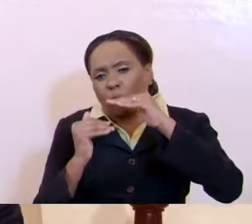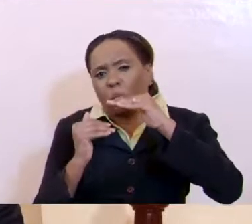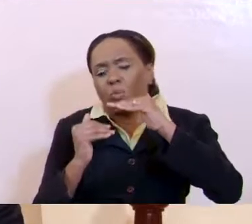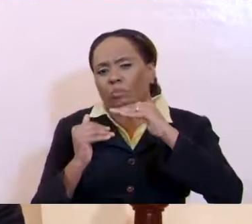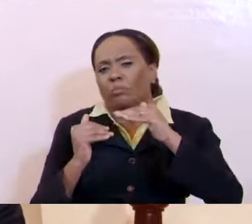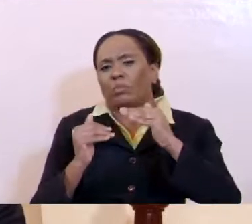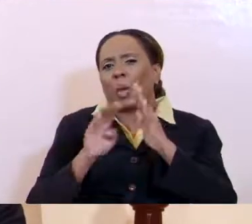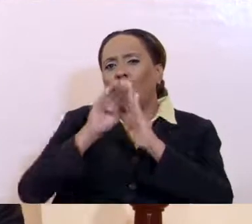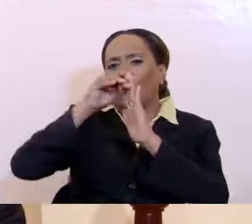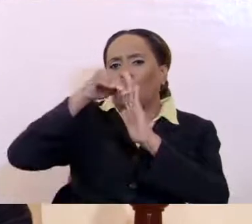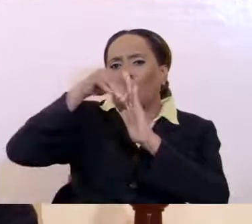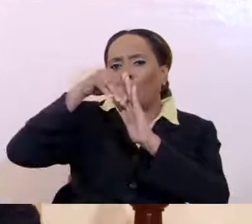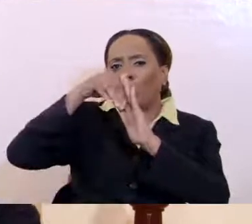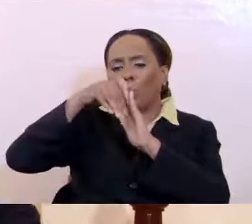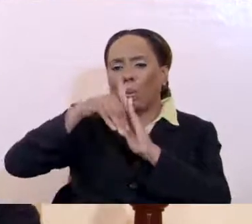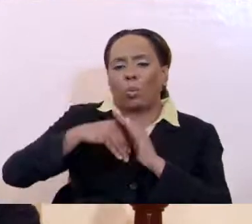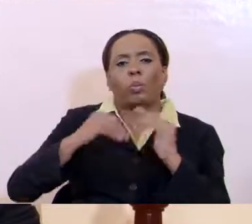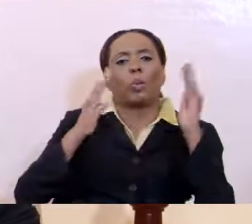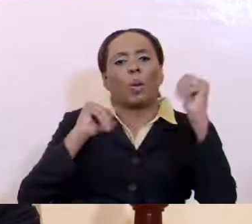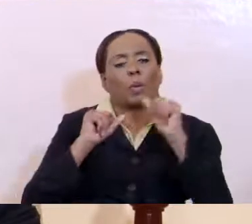want to keep up.